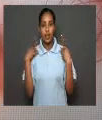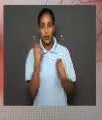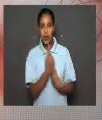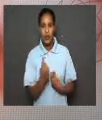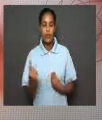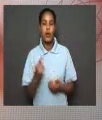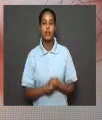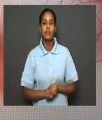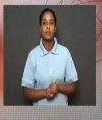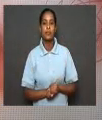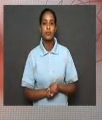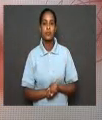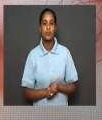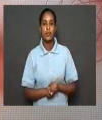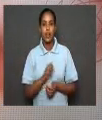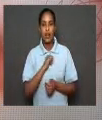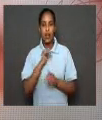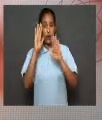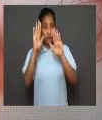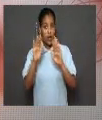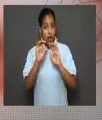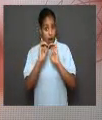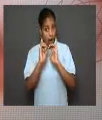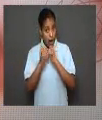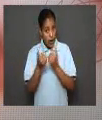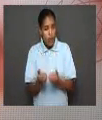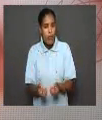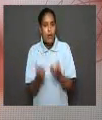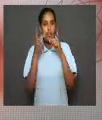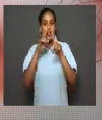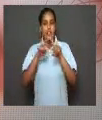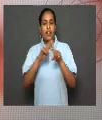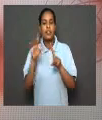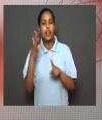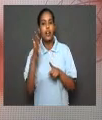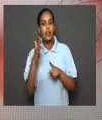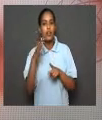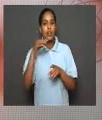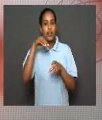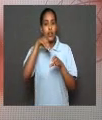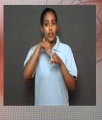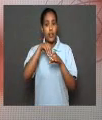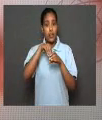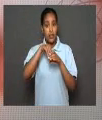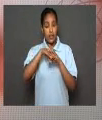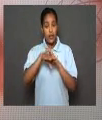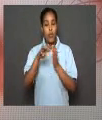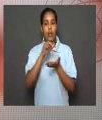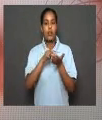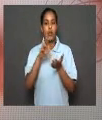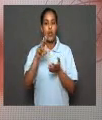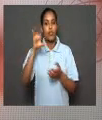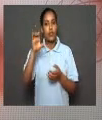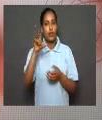Hello, everyone. I wonder how many different types of intermolecular